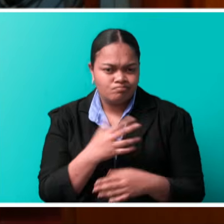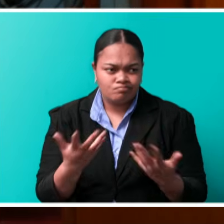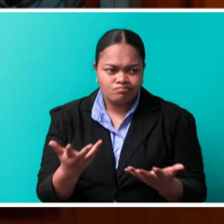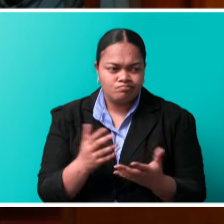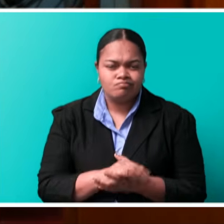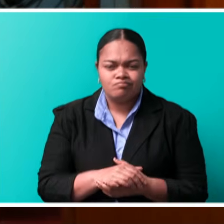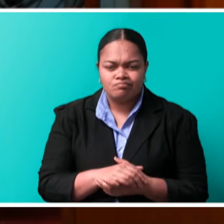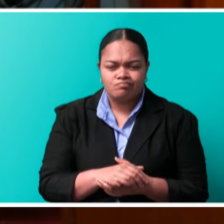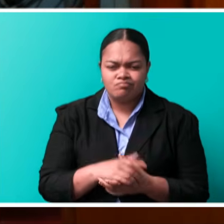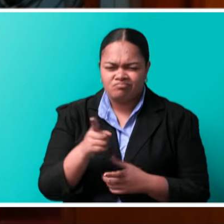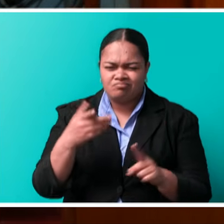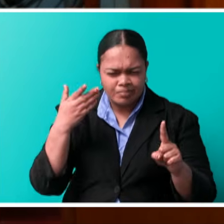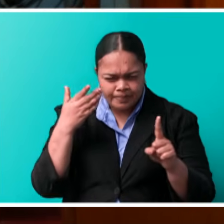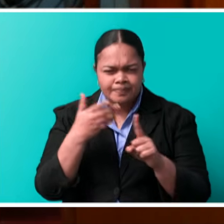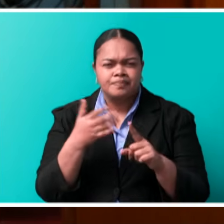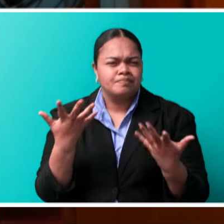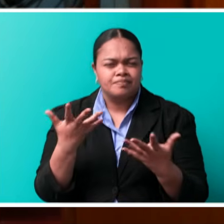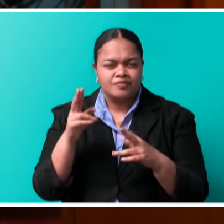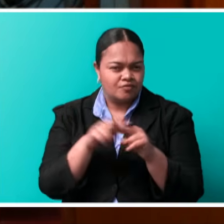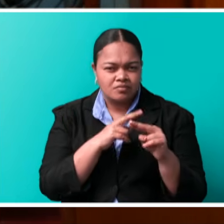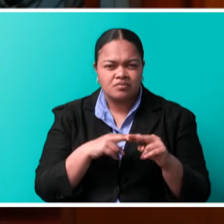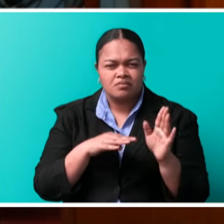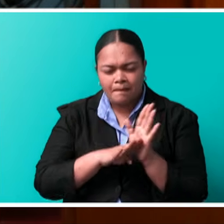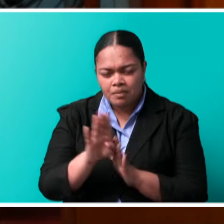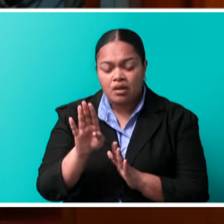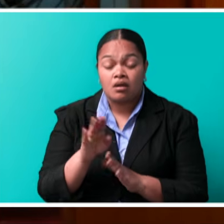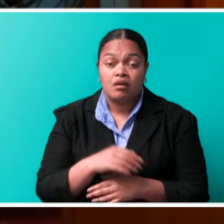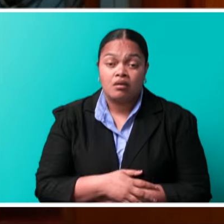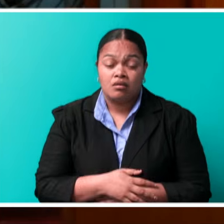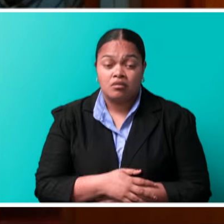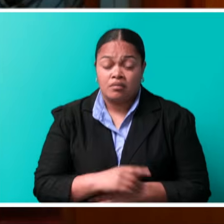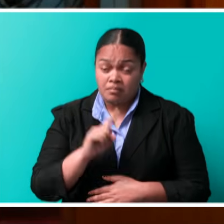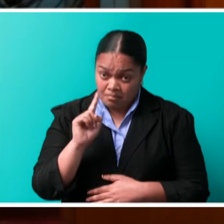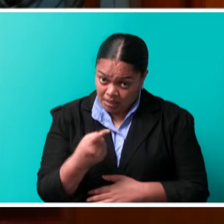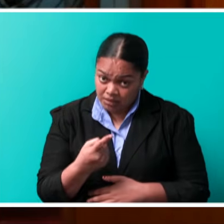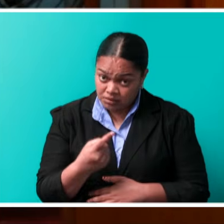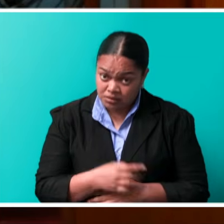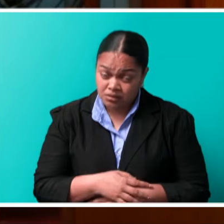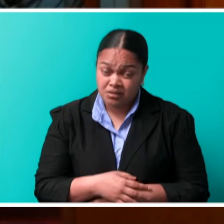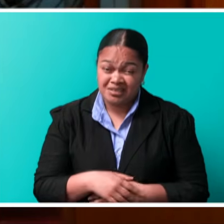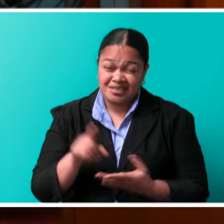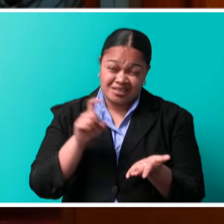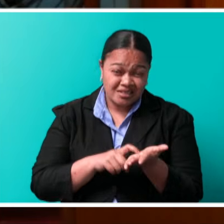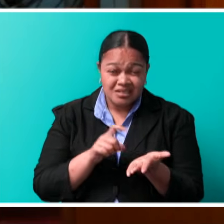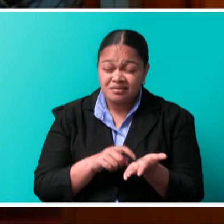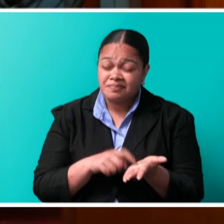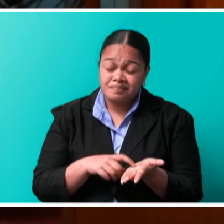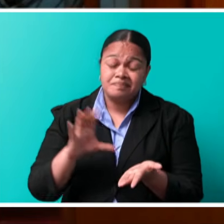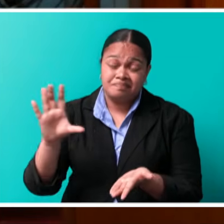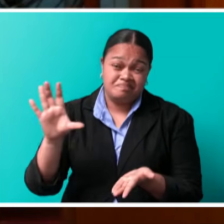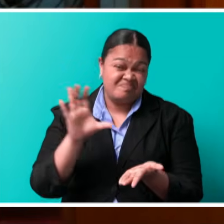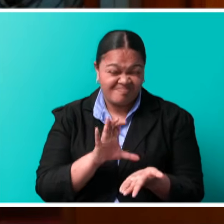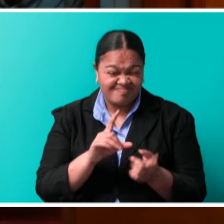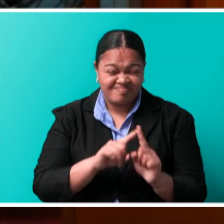nation, a responsible debtor. We have honored our debts according to the very